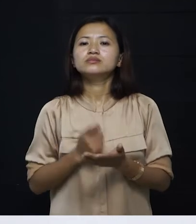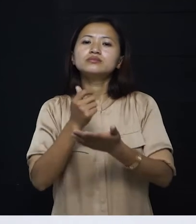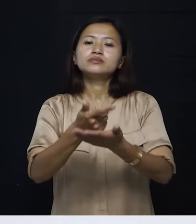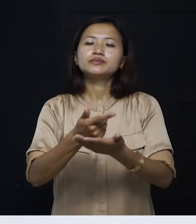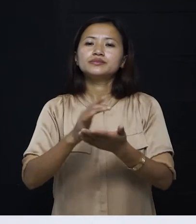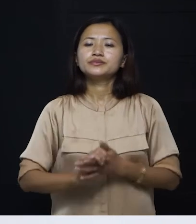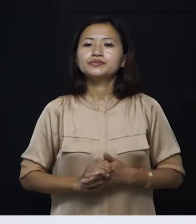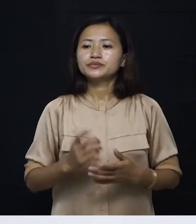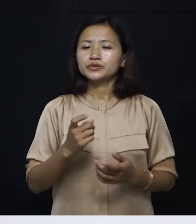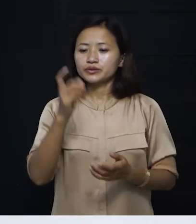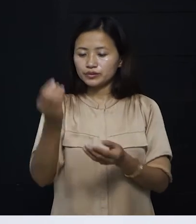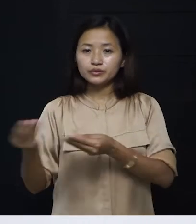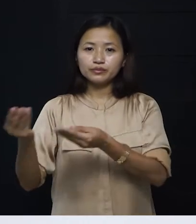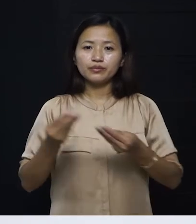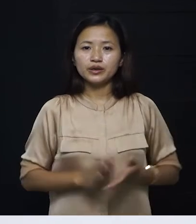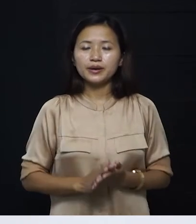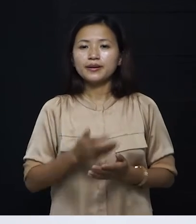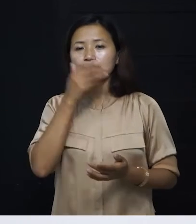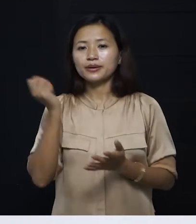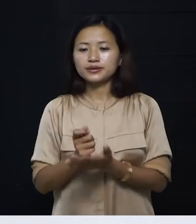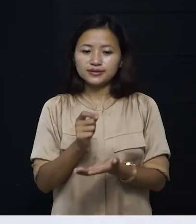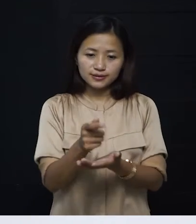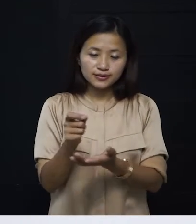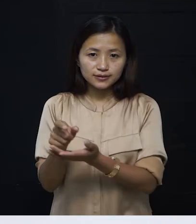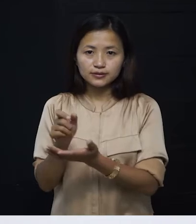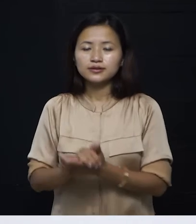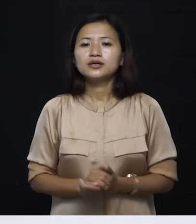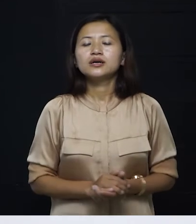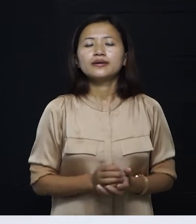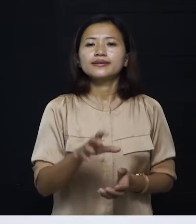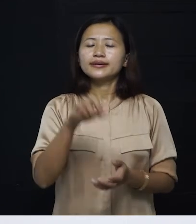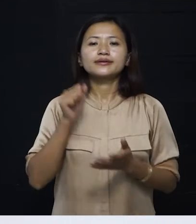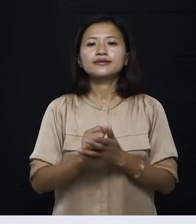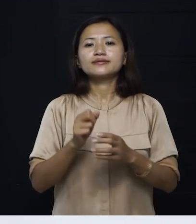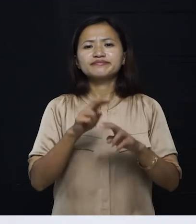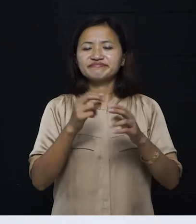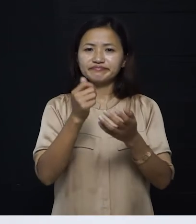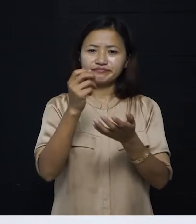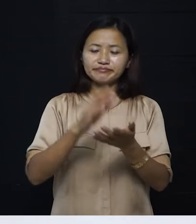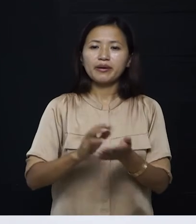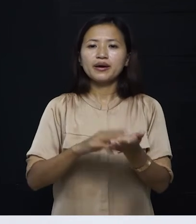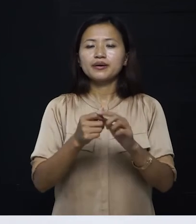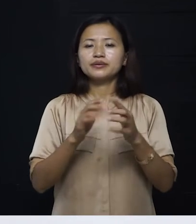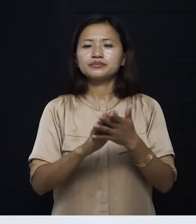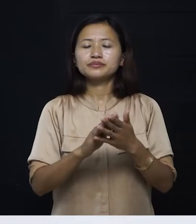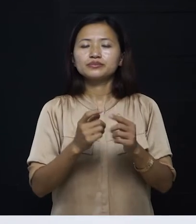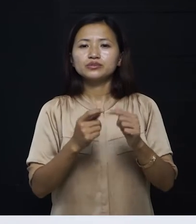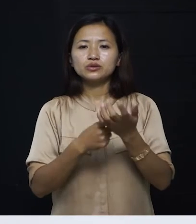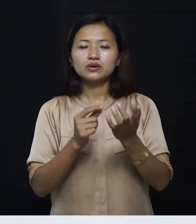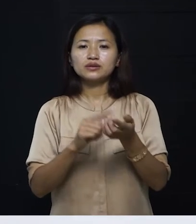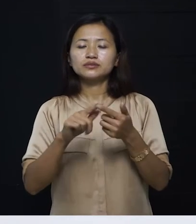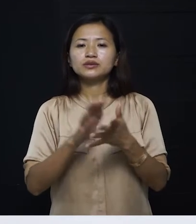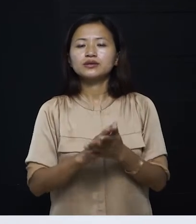will be, they need to buy better seeds, they need to get fertilizers, isn't it? Manures, pesticides, and so